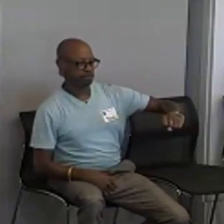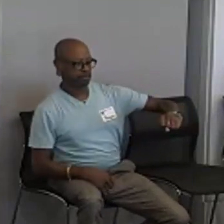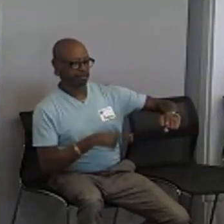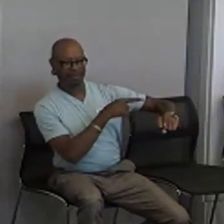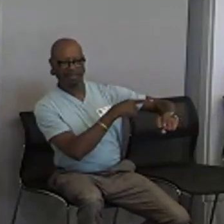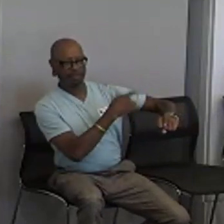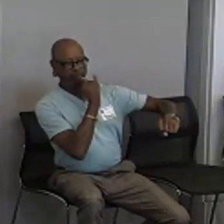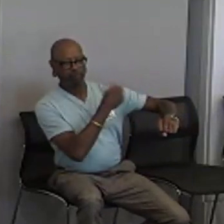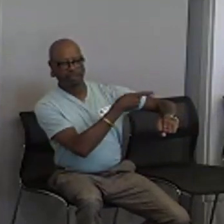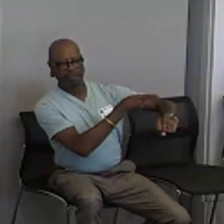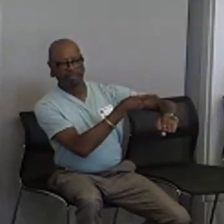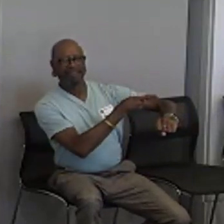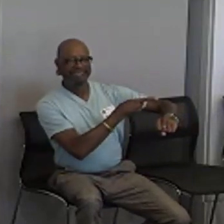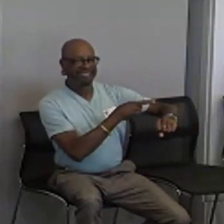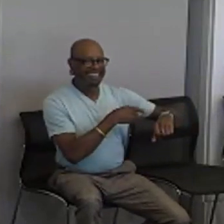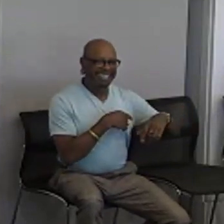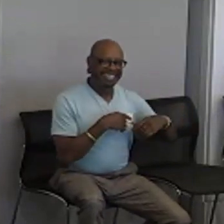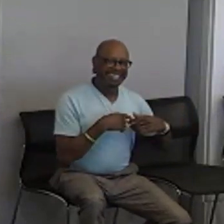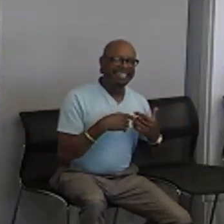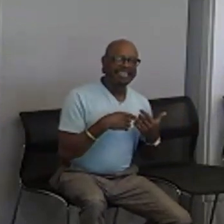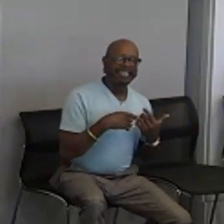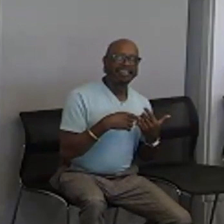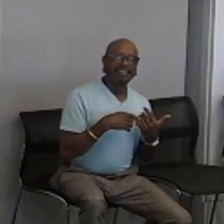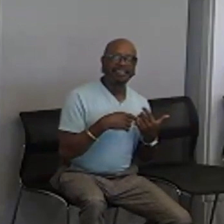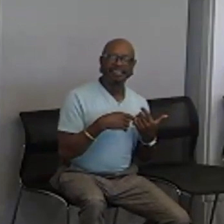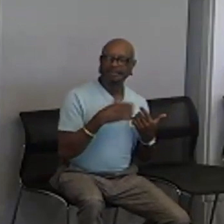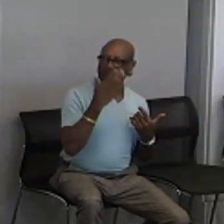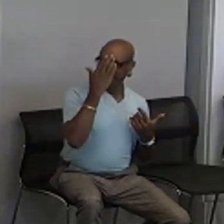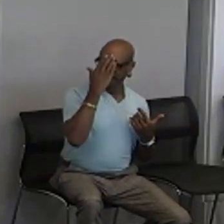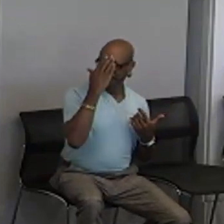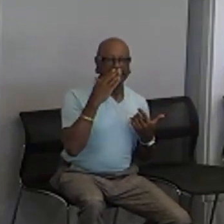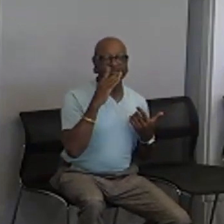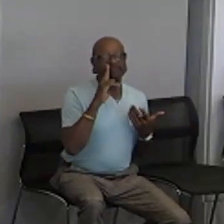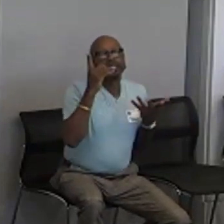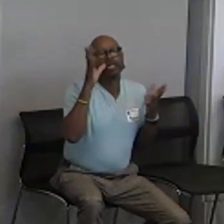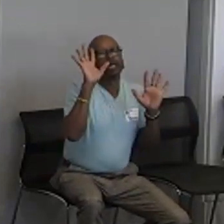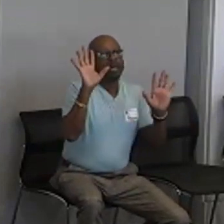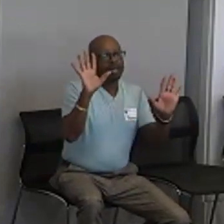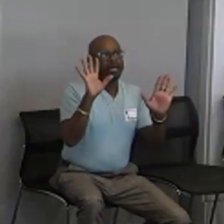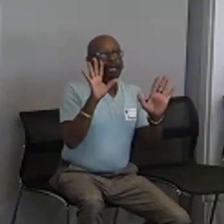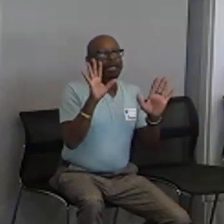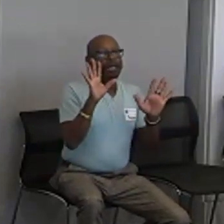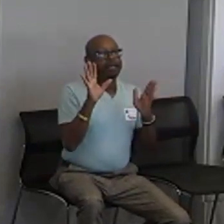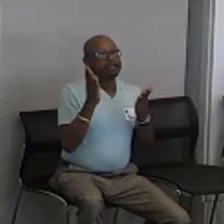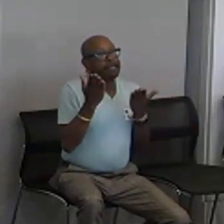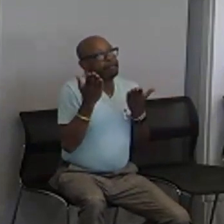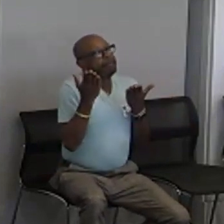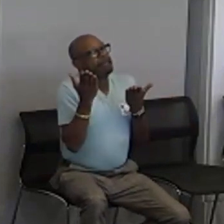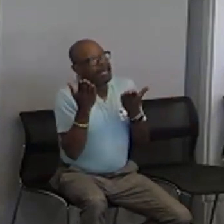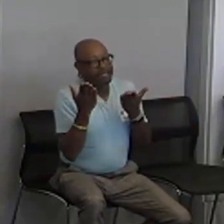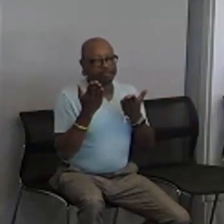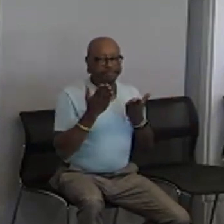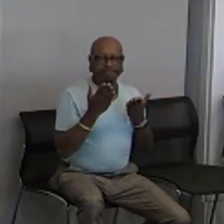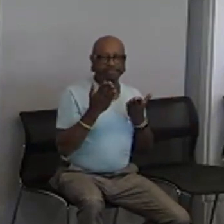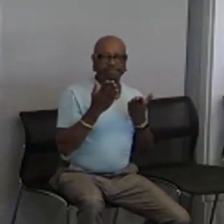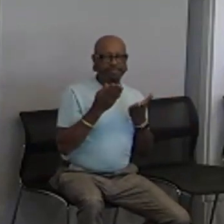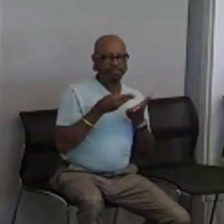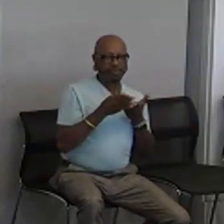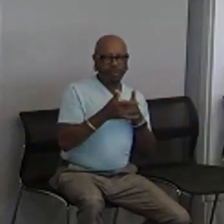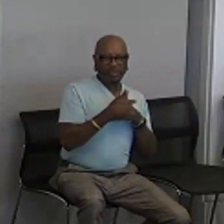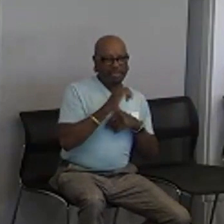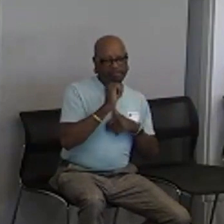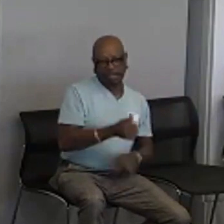and they shouldn't, no, I mean, this is an inference I made, or that most people would make. You shouldn't waste your